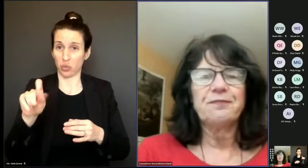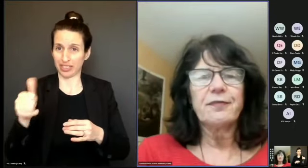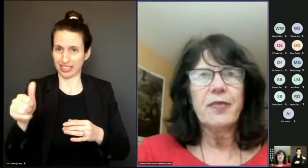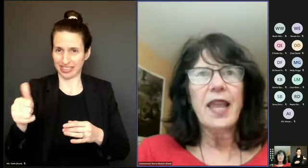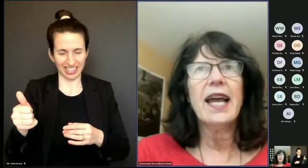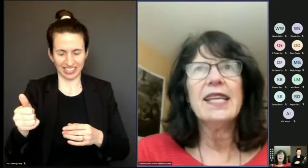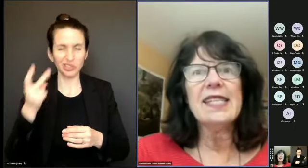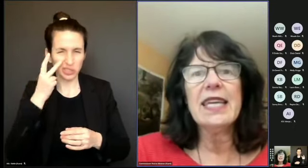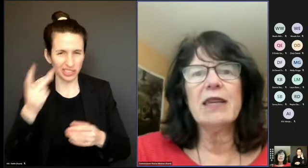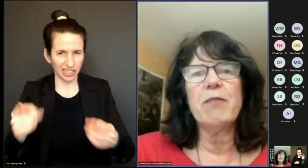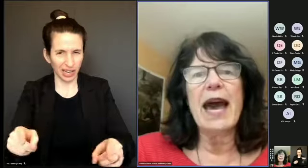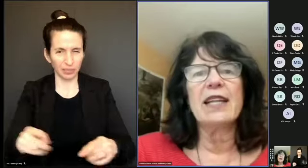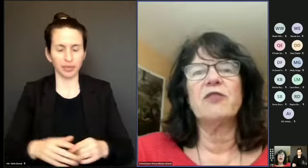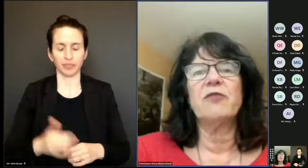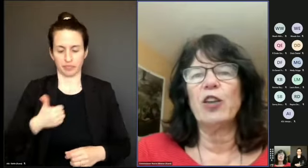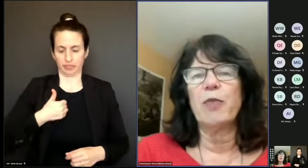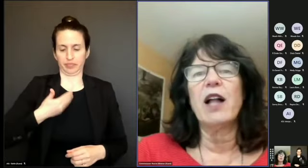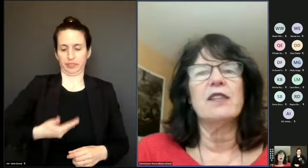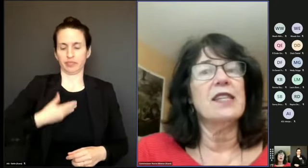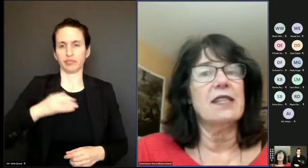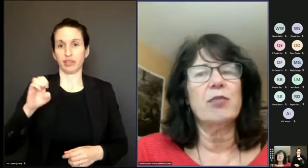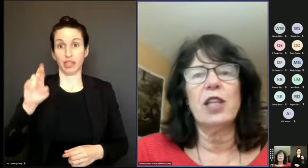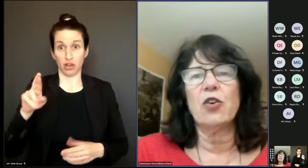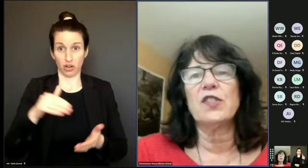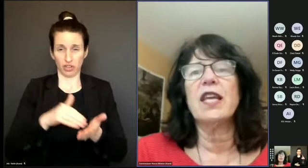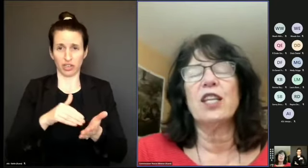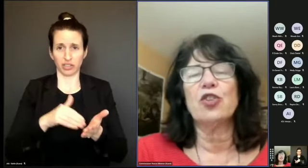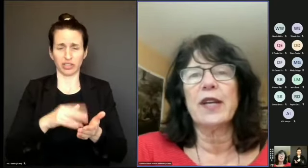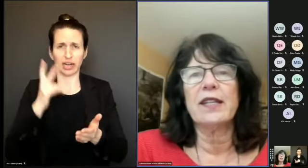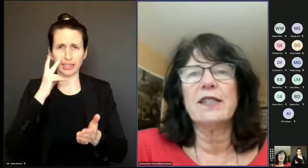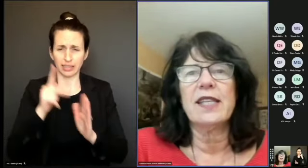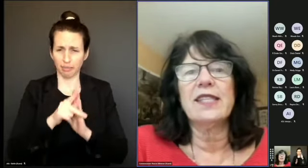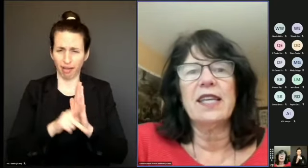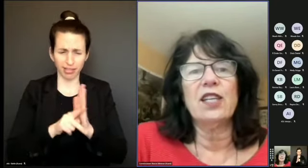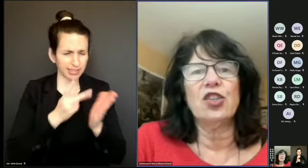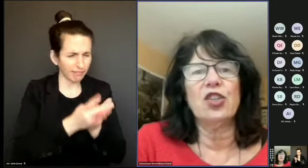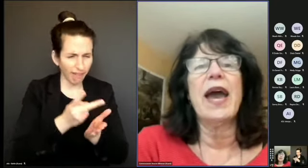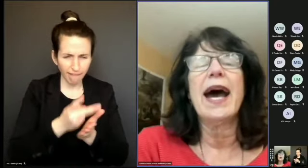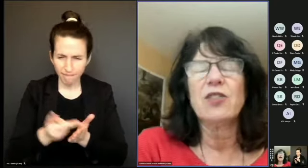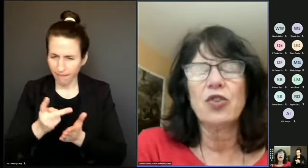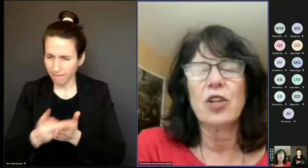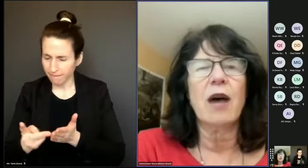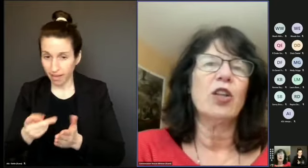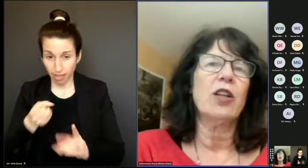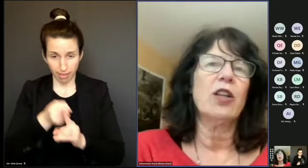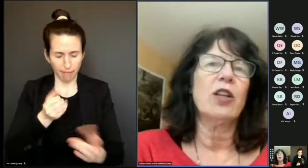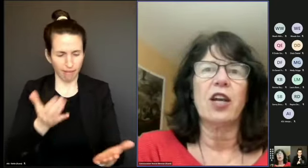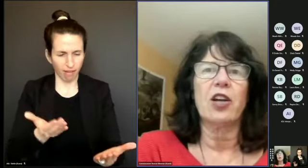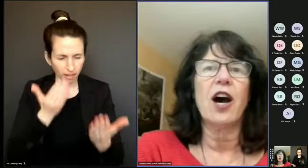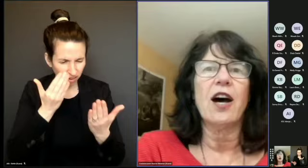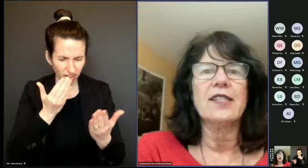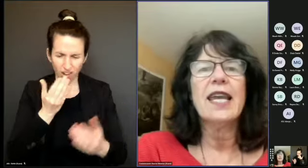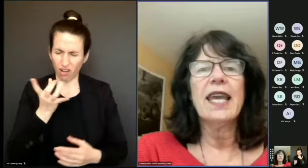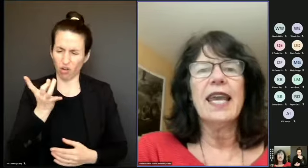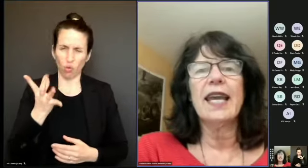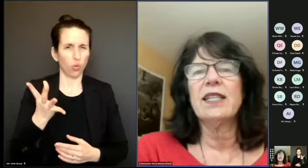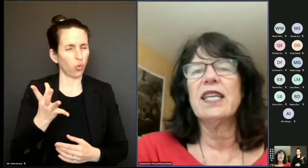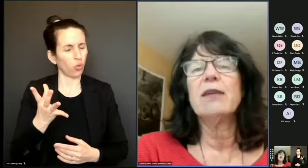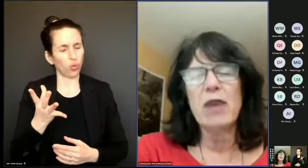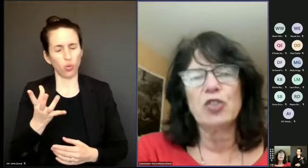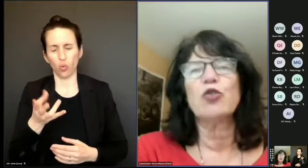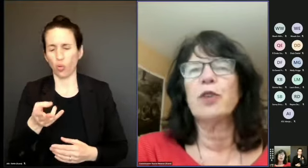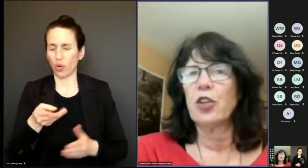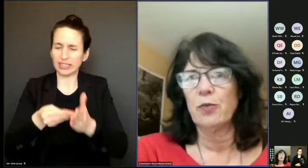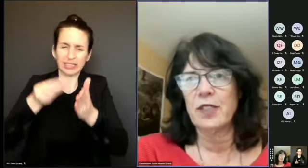doctor, I see the impact of failed policies up close, and it translates into astronomical healthcare costs